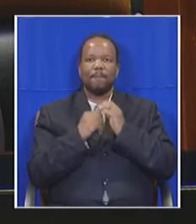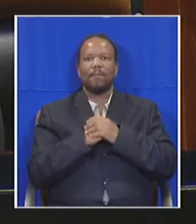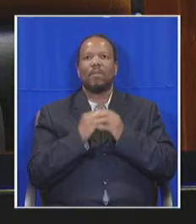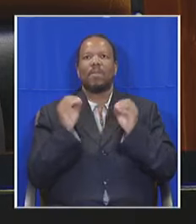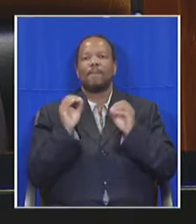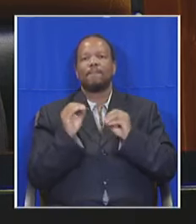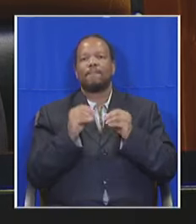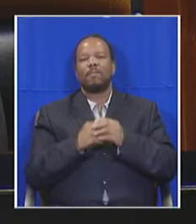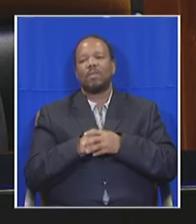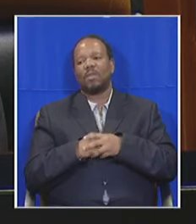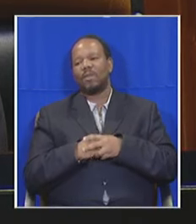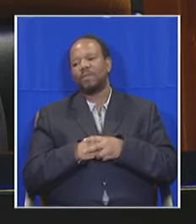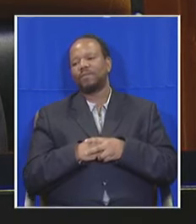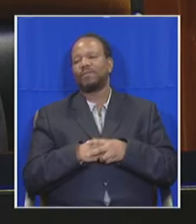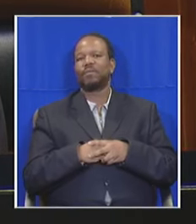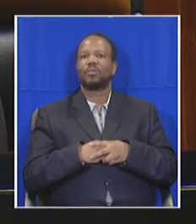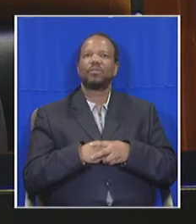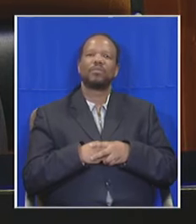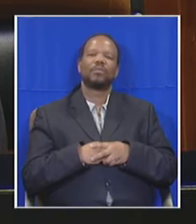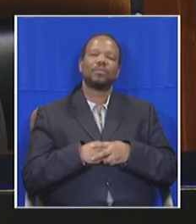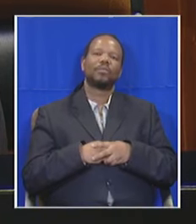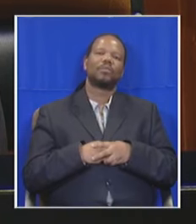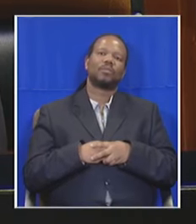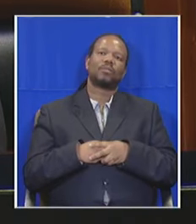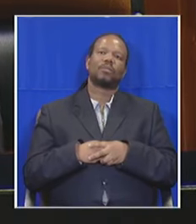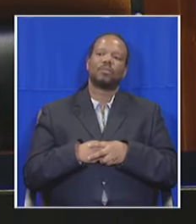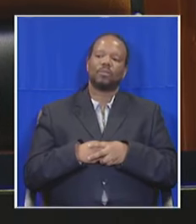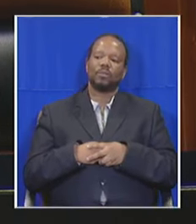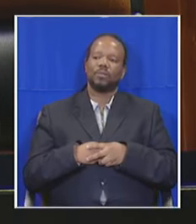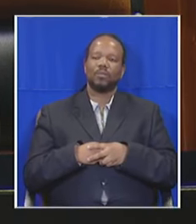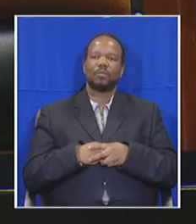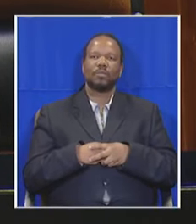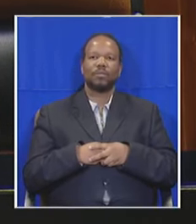Abarona. Arang, South Africa.